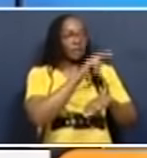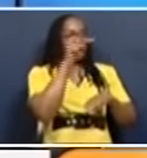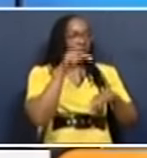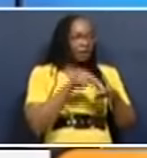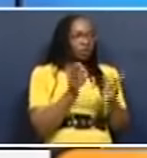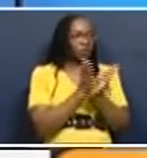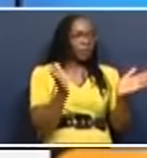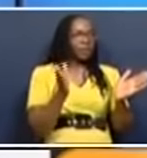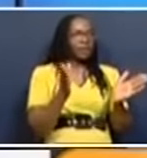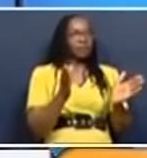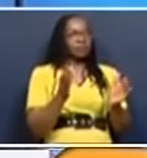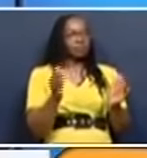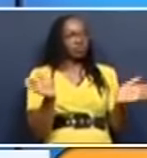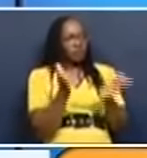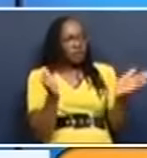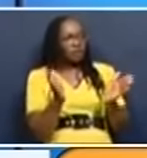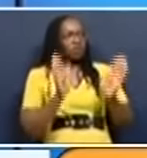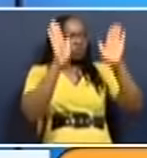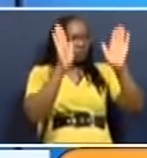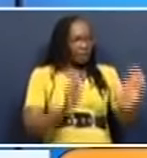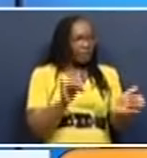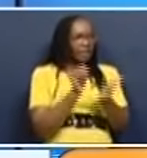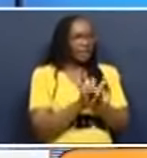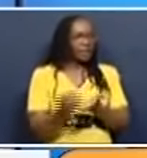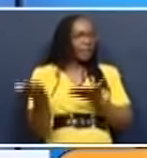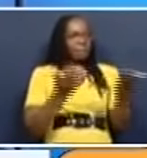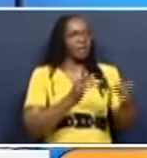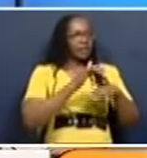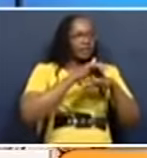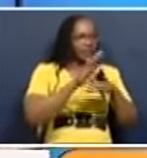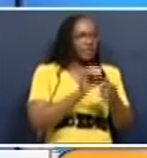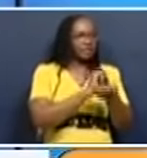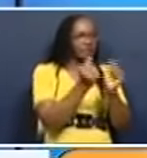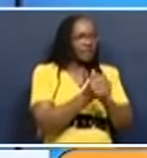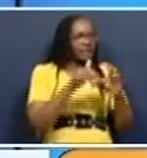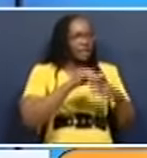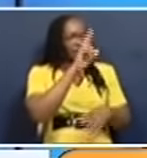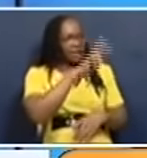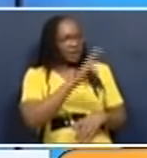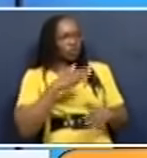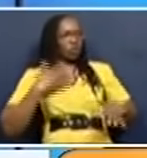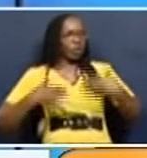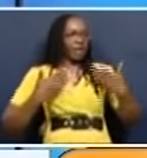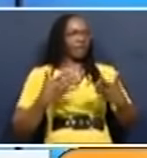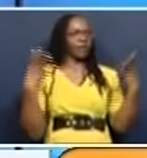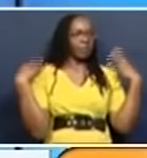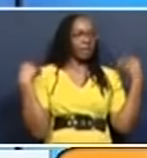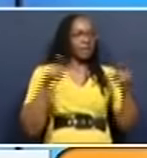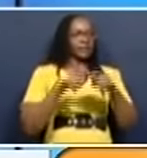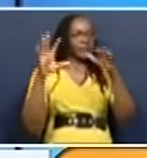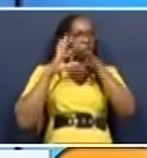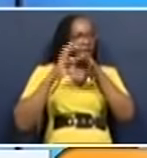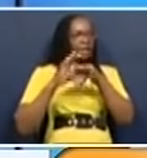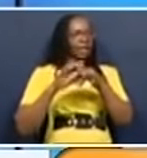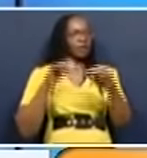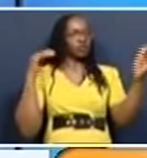sensitization, and awareness creation campaigns aimed at effecting fundamental changes in the attitudes, behavior, practices, and culture of Kenyans towards corruption.